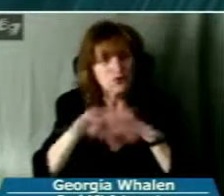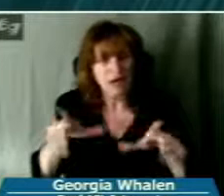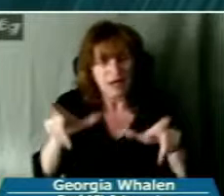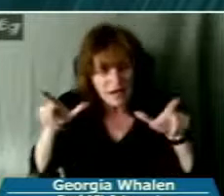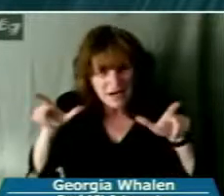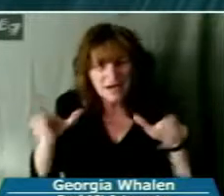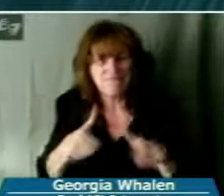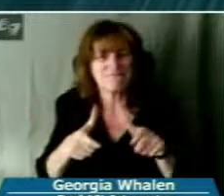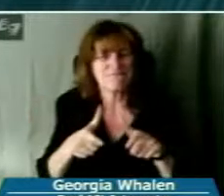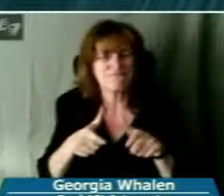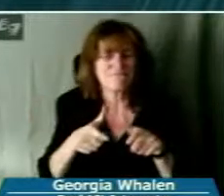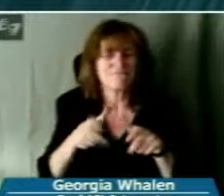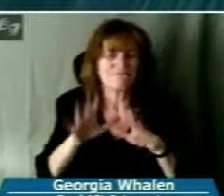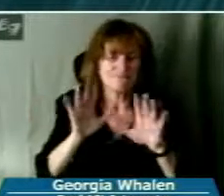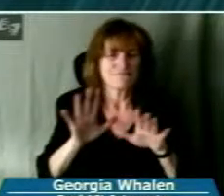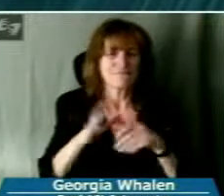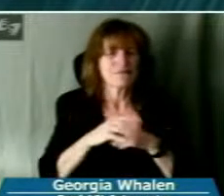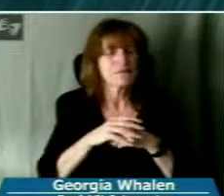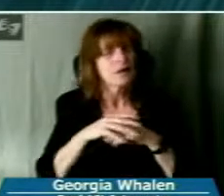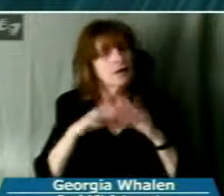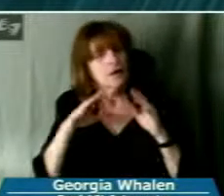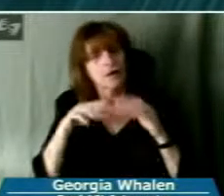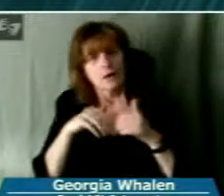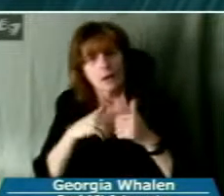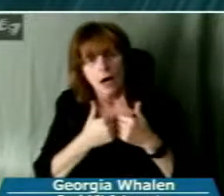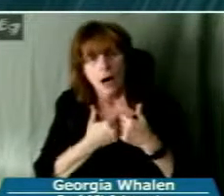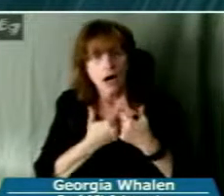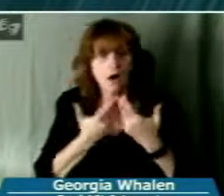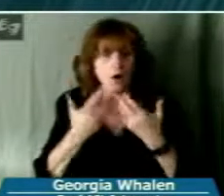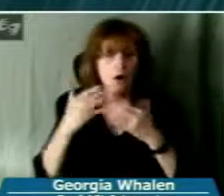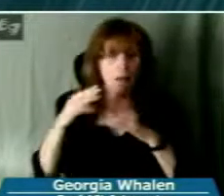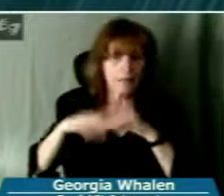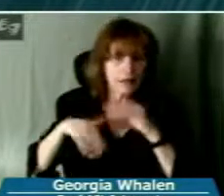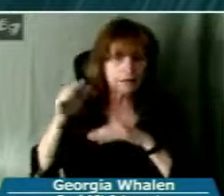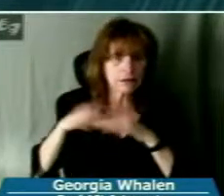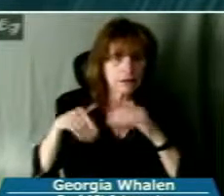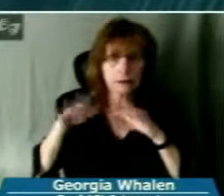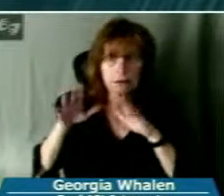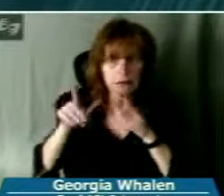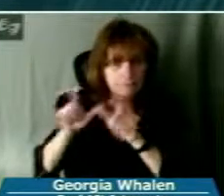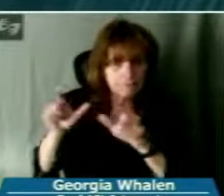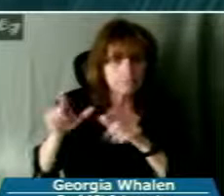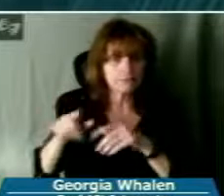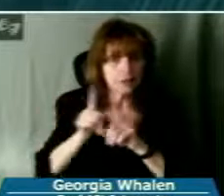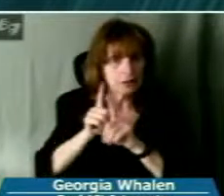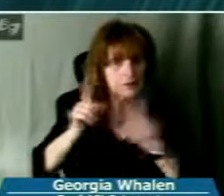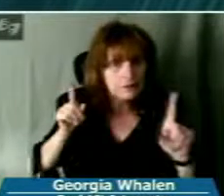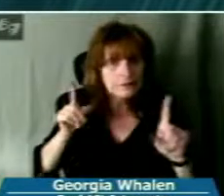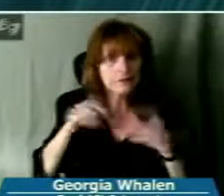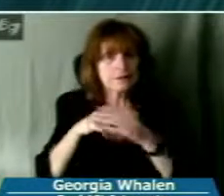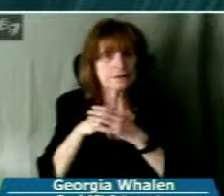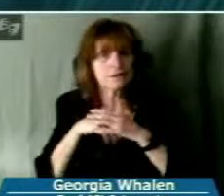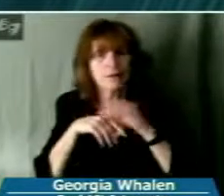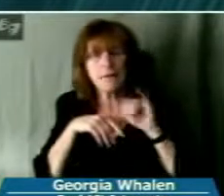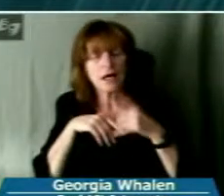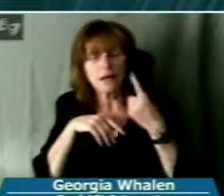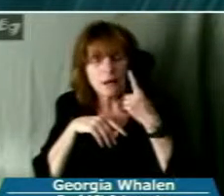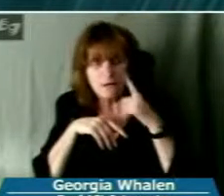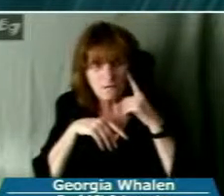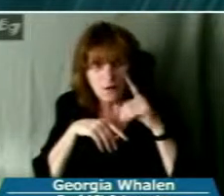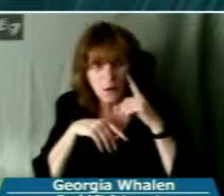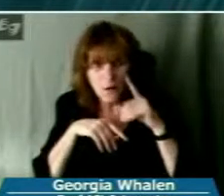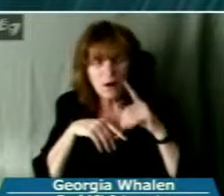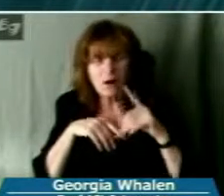reconfigure our buildings, the way we really stress the physical distancing, that's the way you eliminate. You eliminate that that